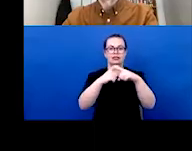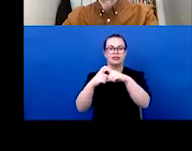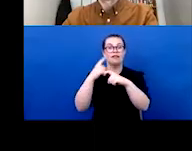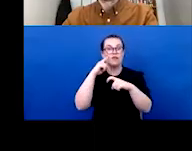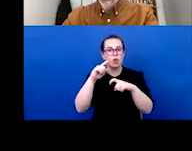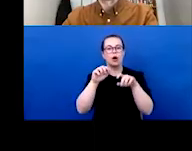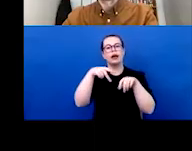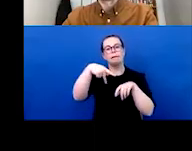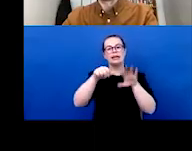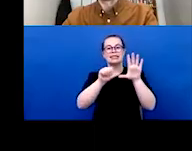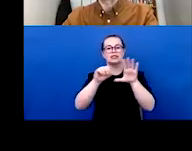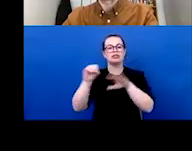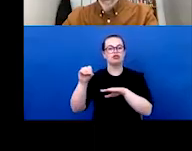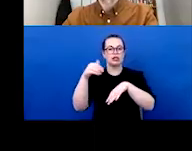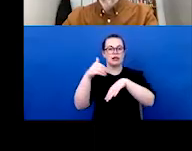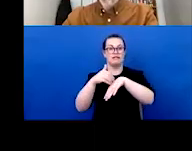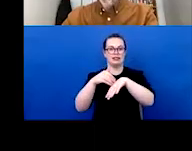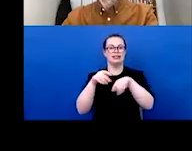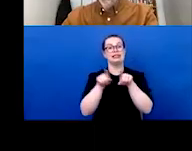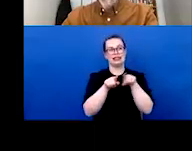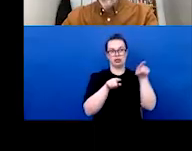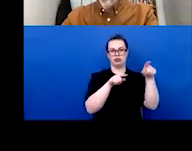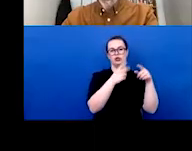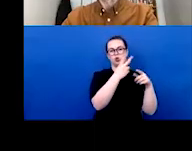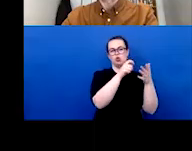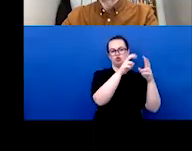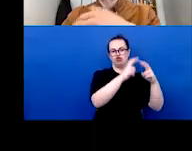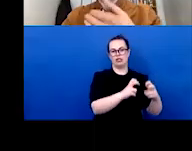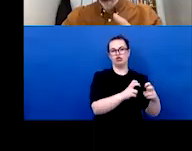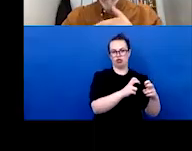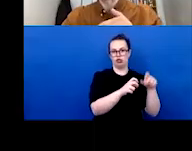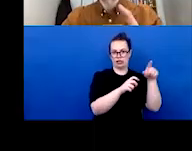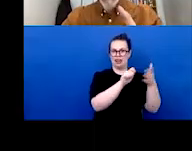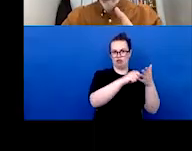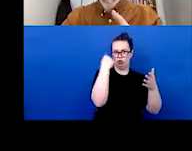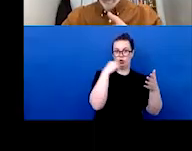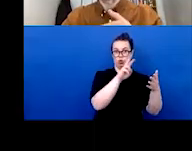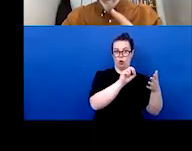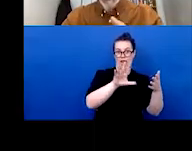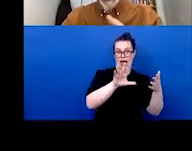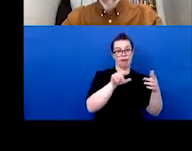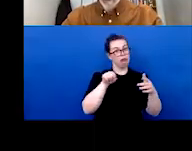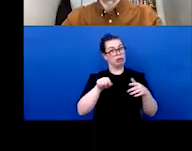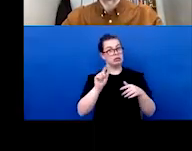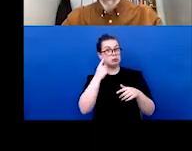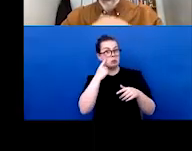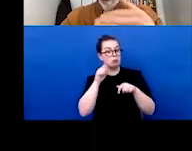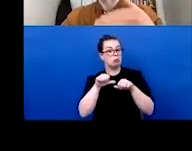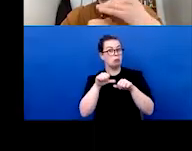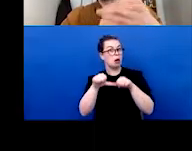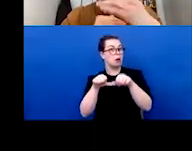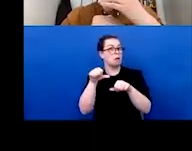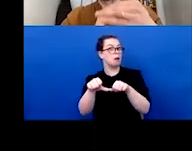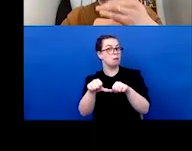effect as observed by Kim and Osterhout, if the explanation that it reflects a conflict in the